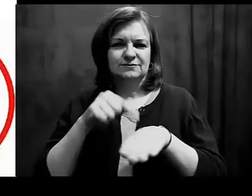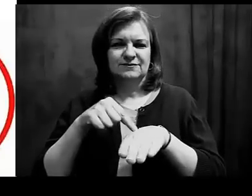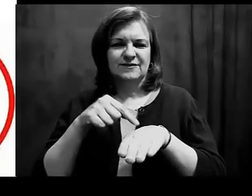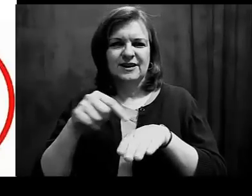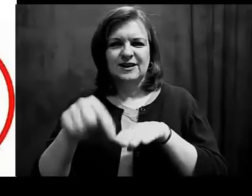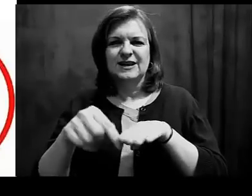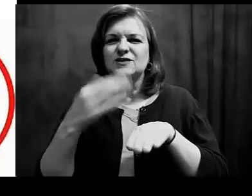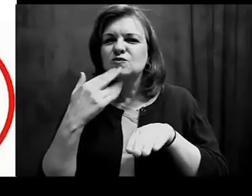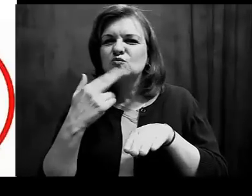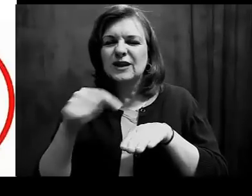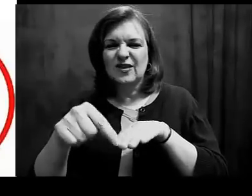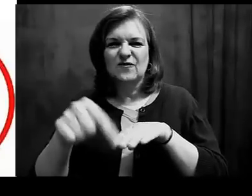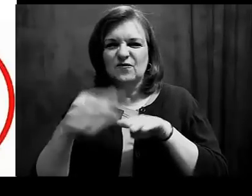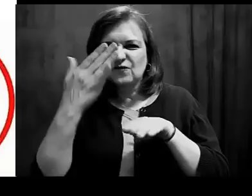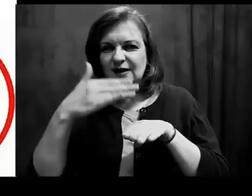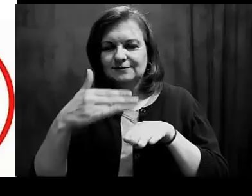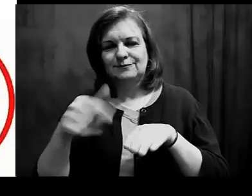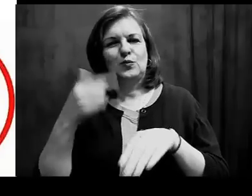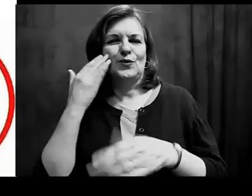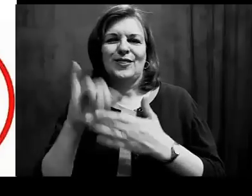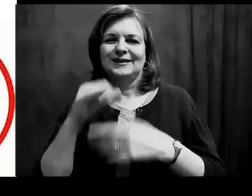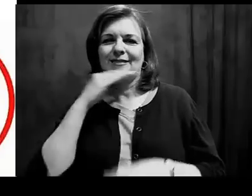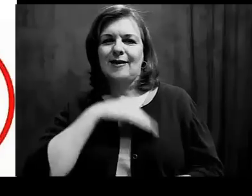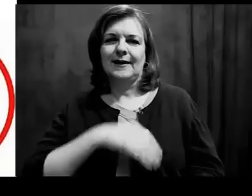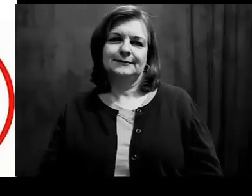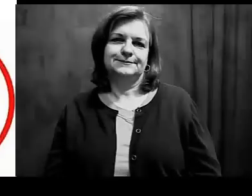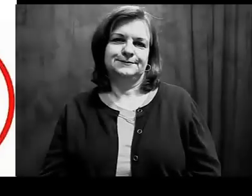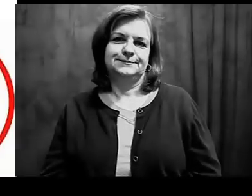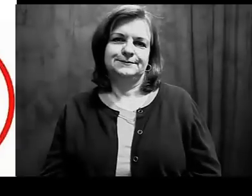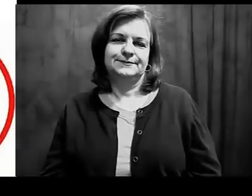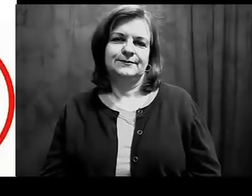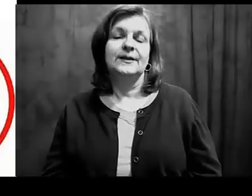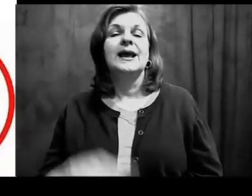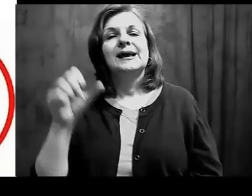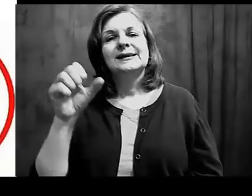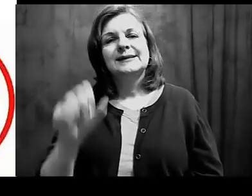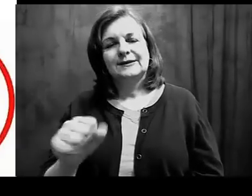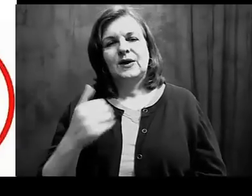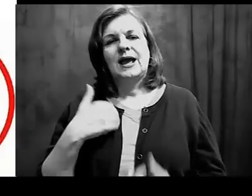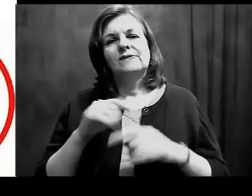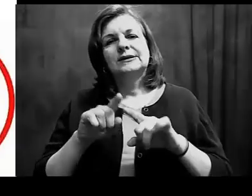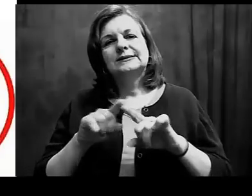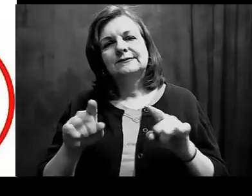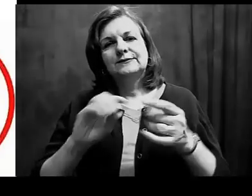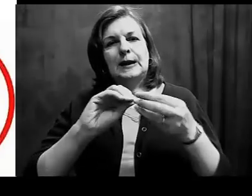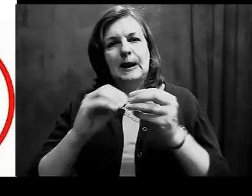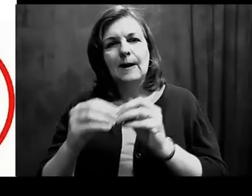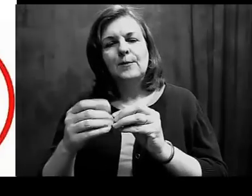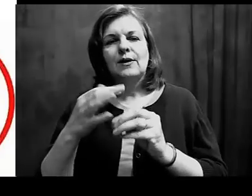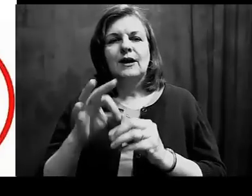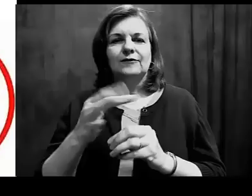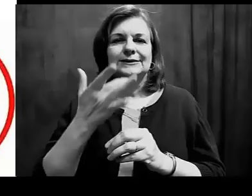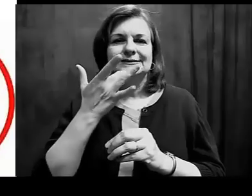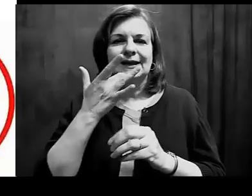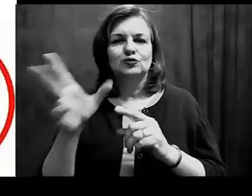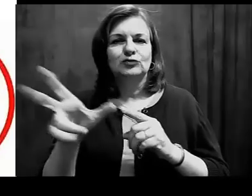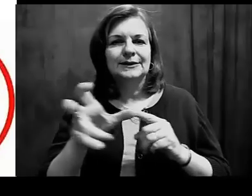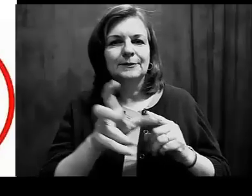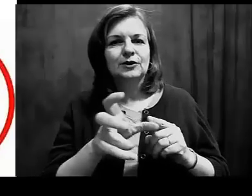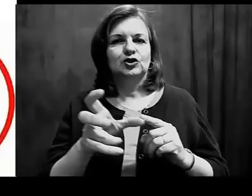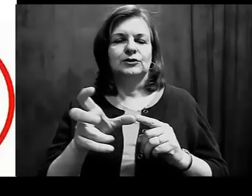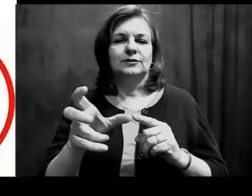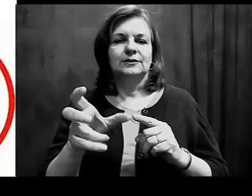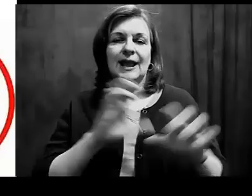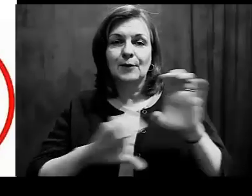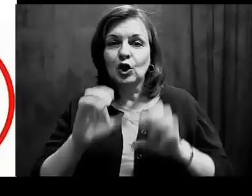sweet at the front of your tongue, and we've learned that this is a lie. Yes, you have different concentrations of different taste receptors